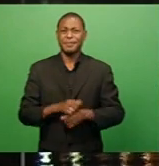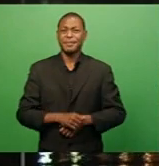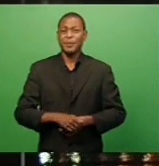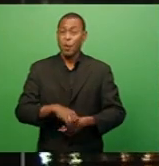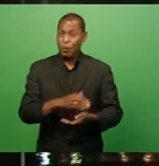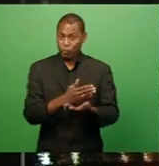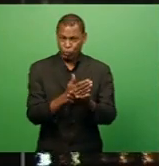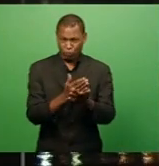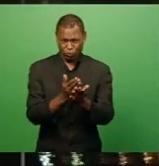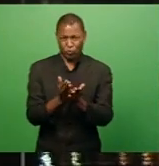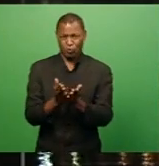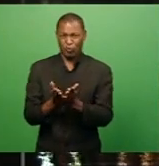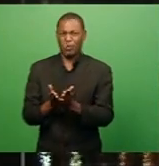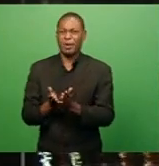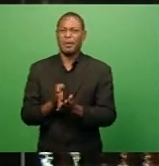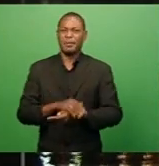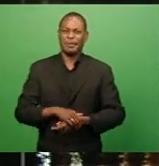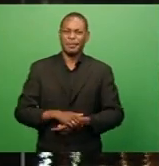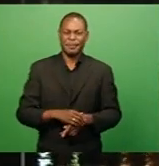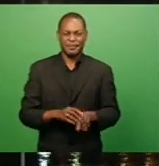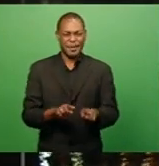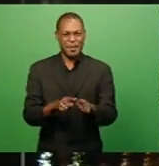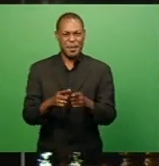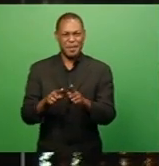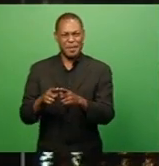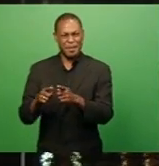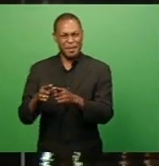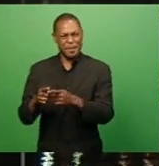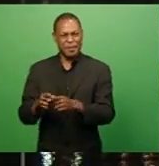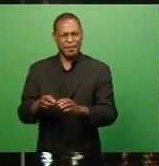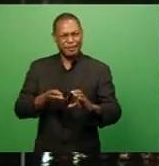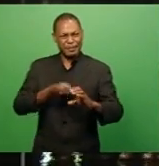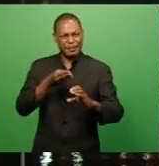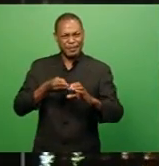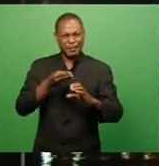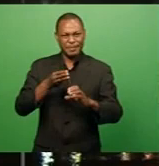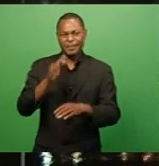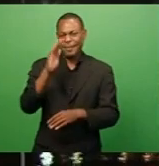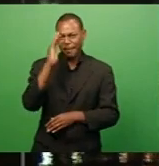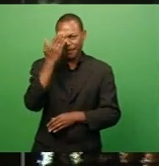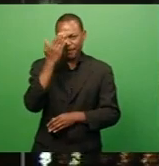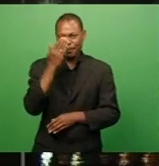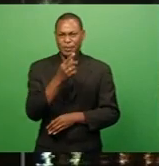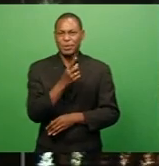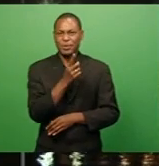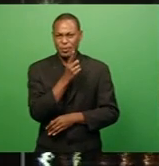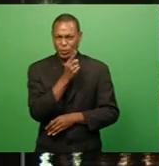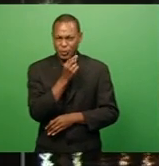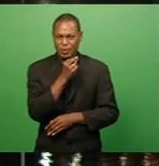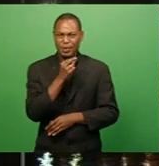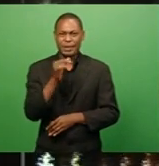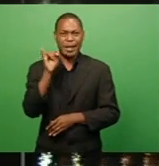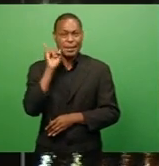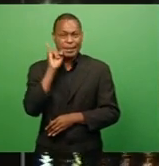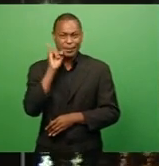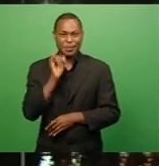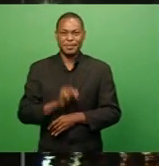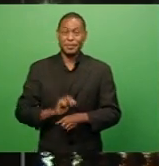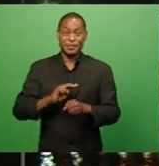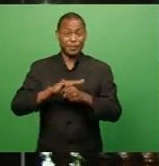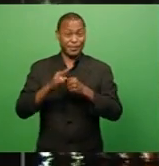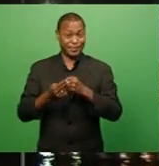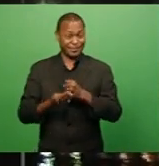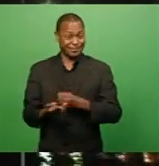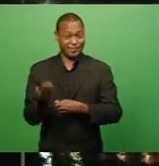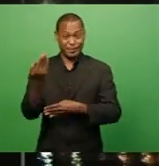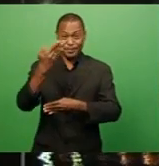fbcnews@fbc.com.fj or share it with us via our various social media accounts, including Facebook, Twitter, and Instagram. That's your news for